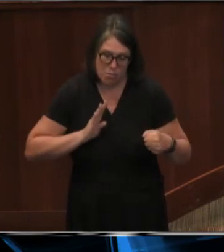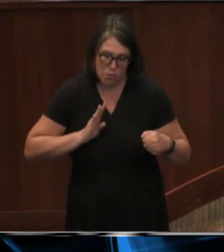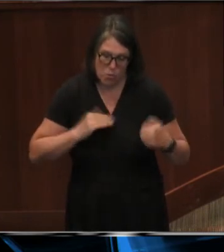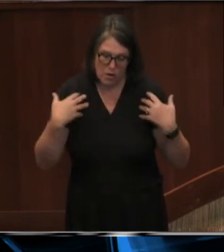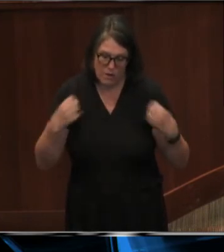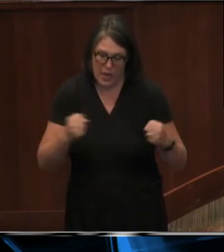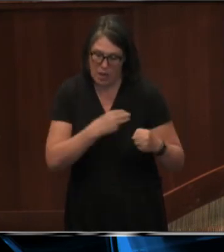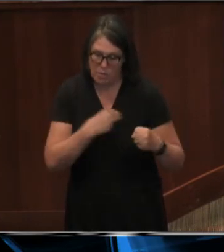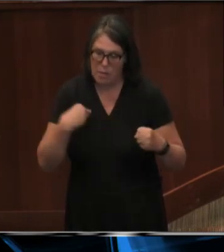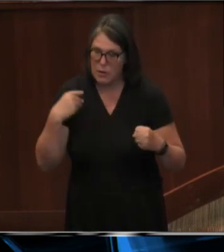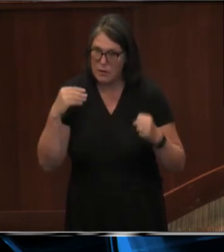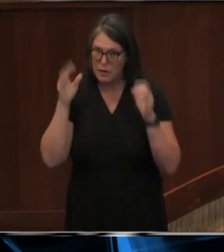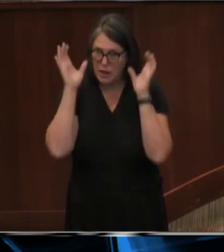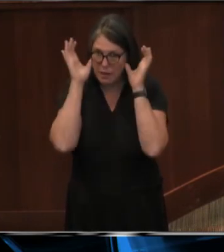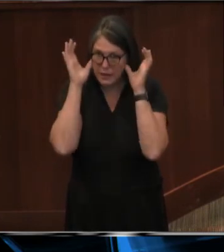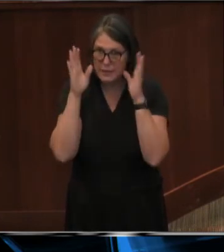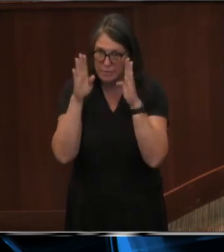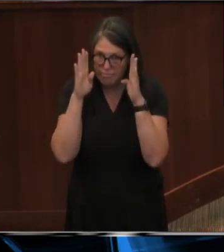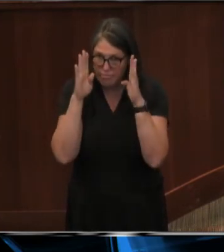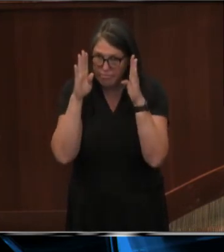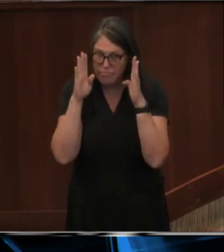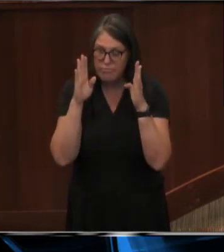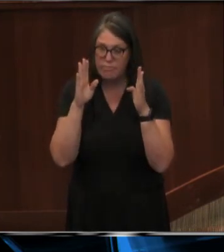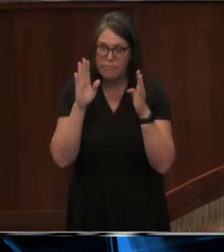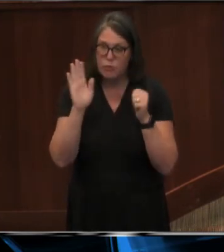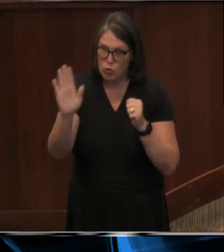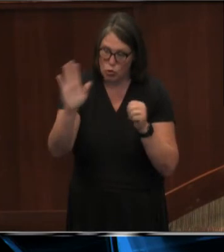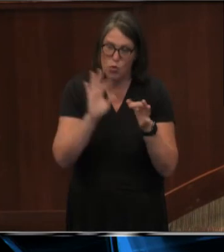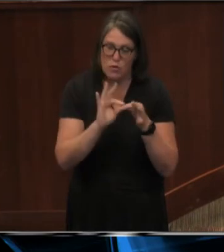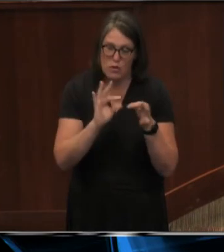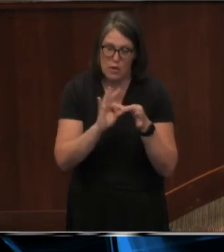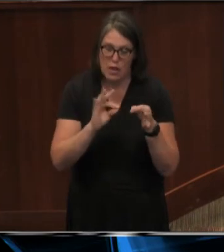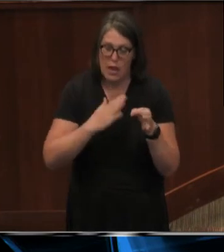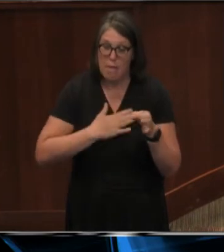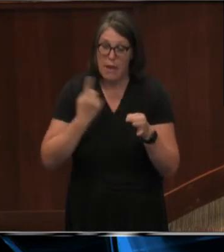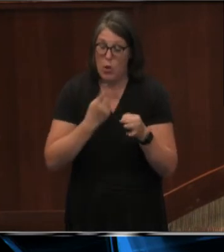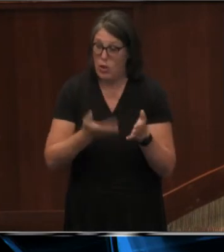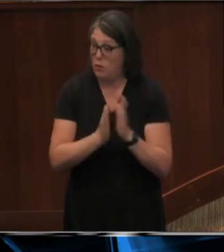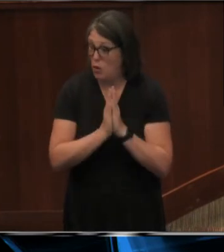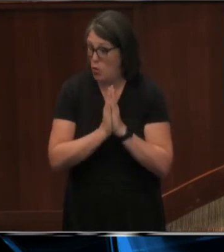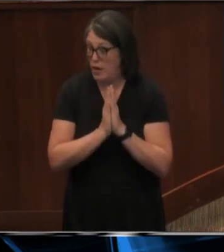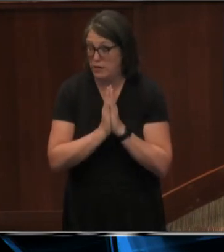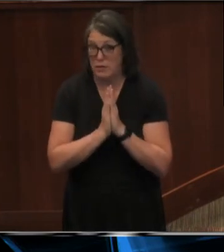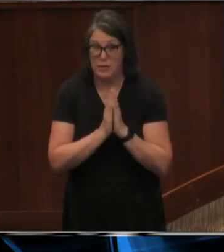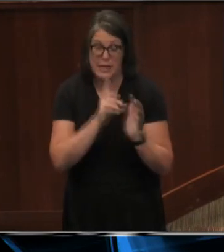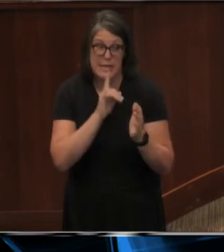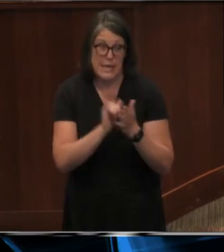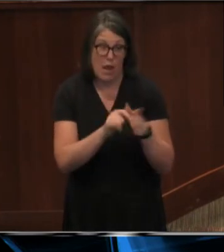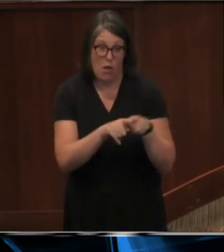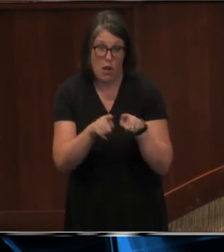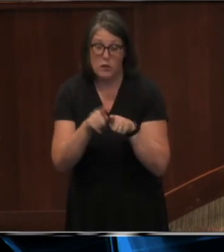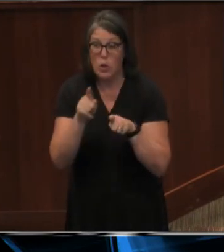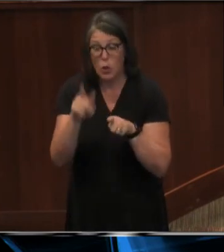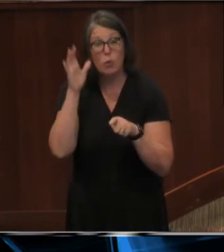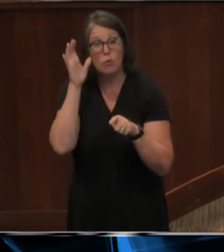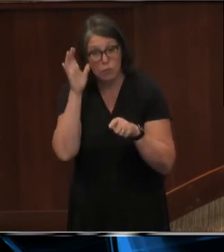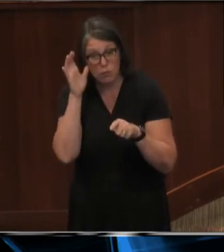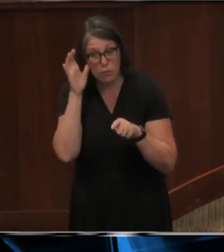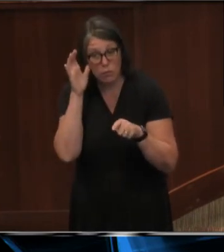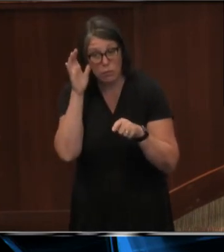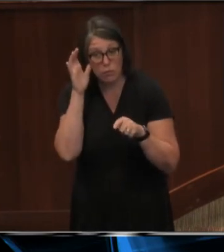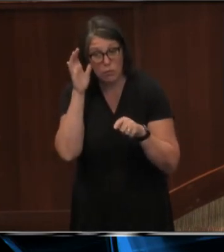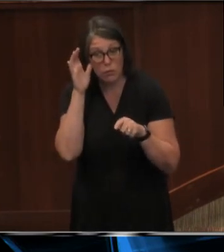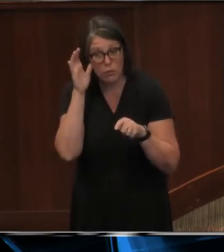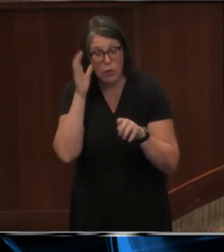Health members listen intently to what you have to say. My only request would be that you also listen intently to